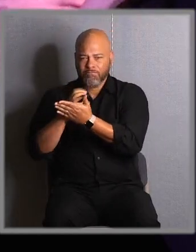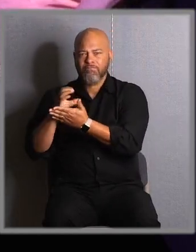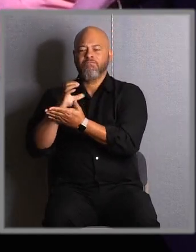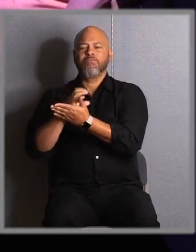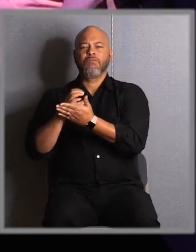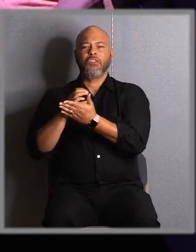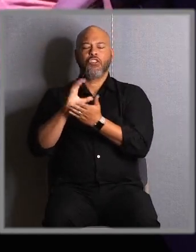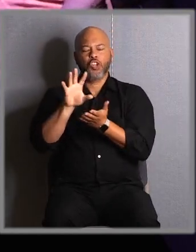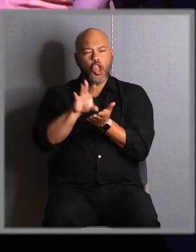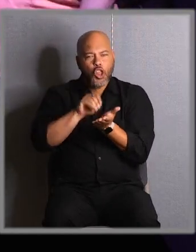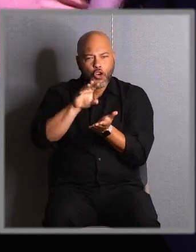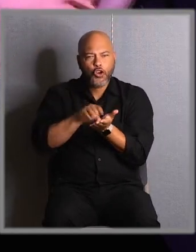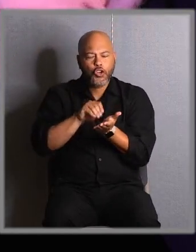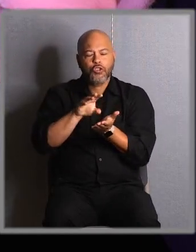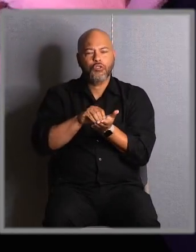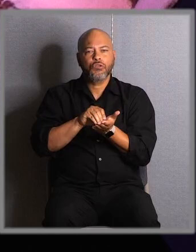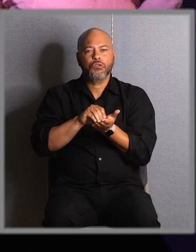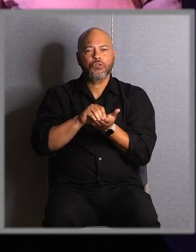to learn.